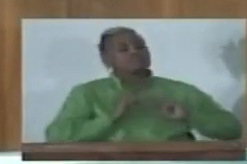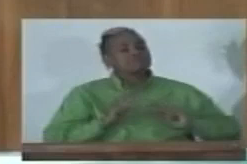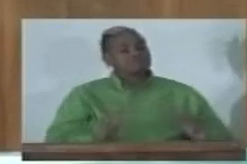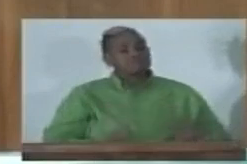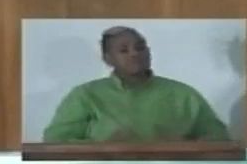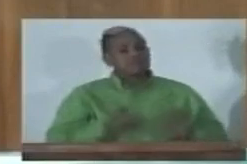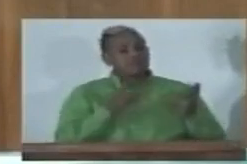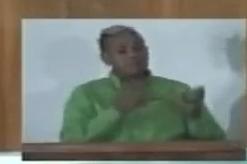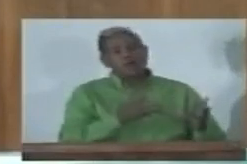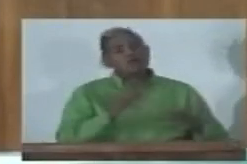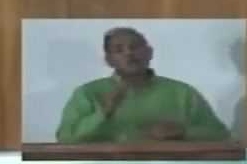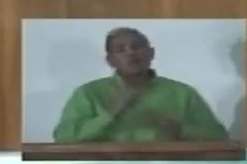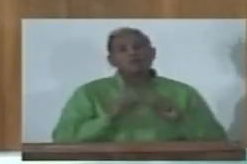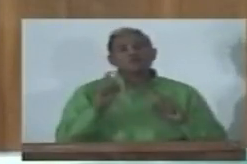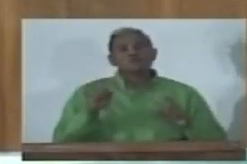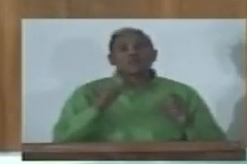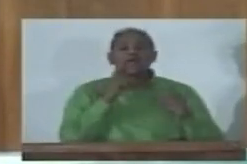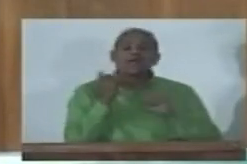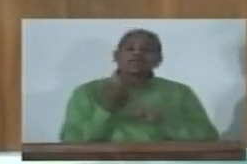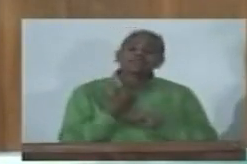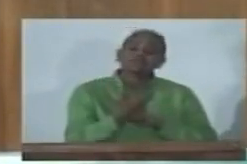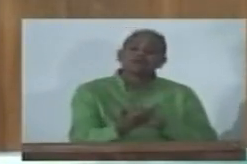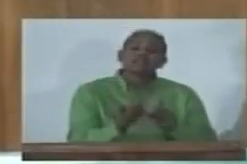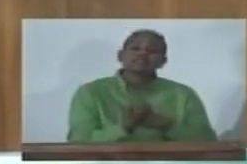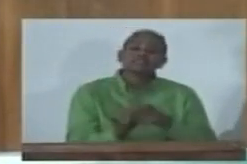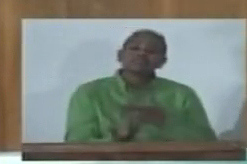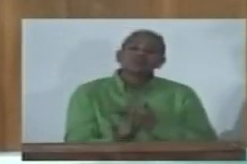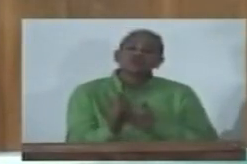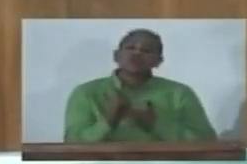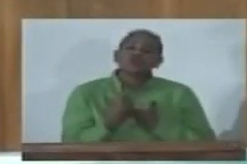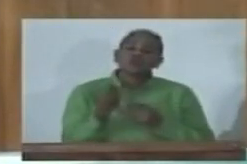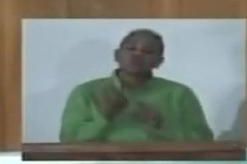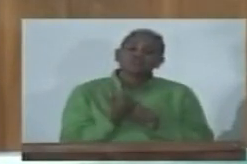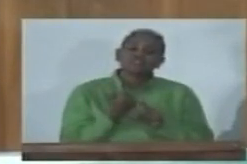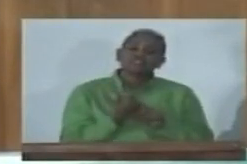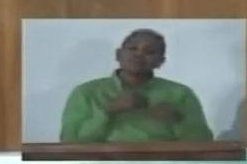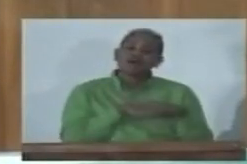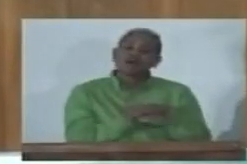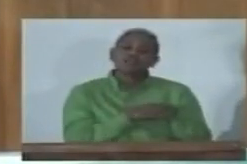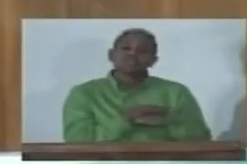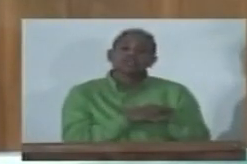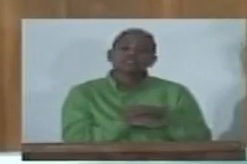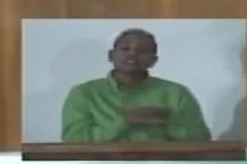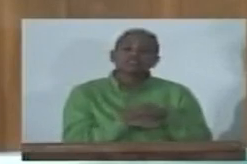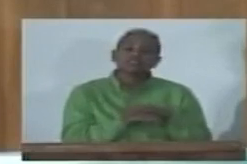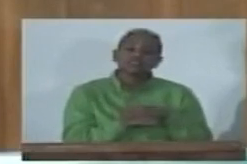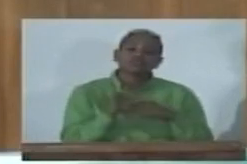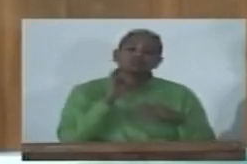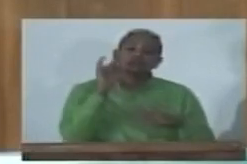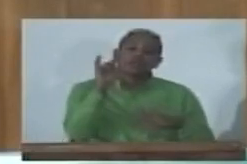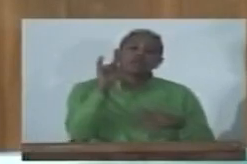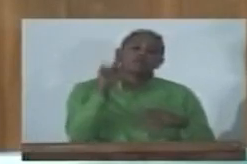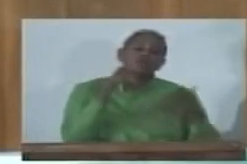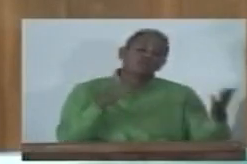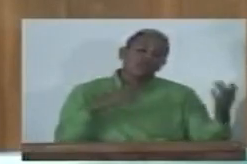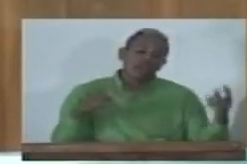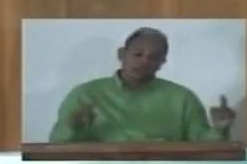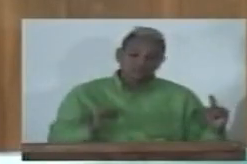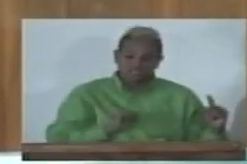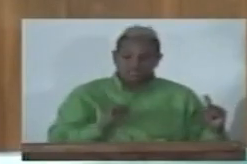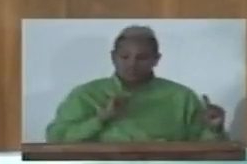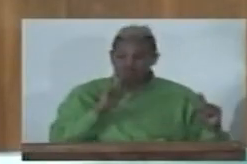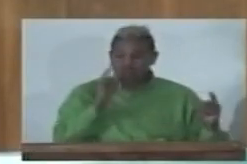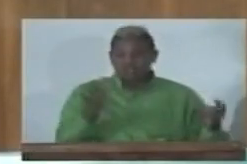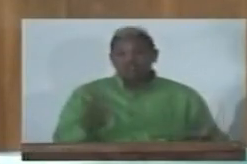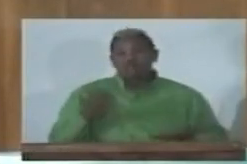plant, but it should be expanded to include access to the airport. And so I'm